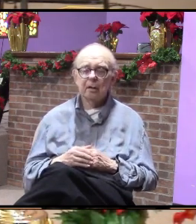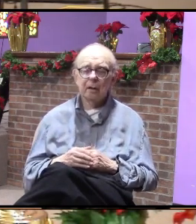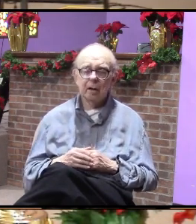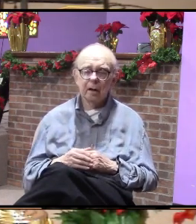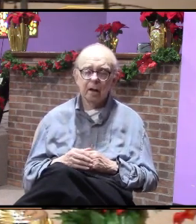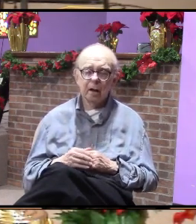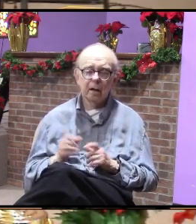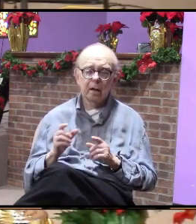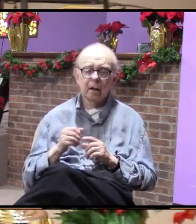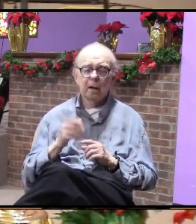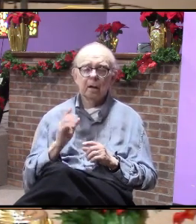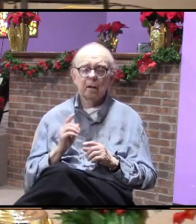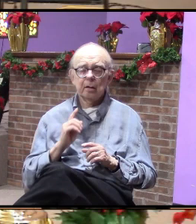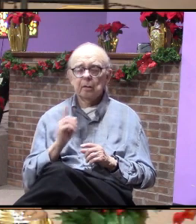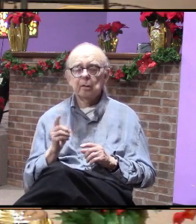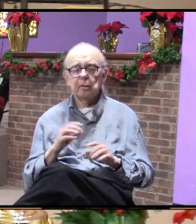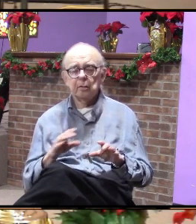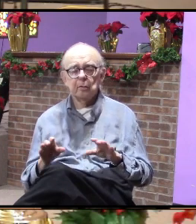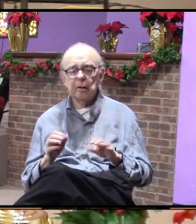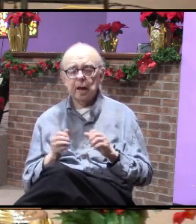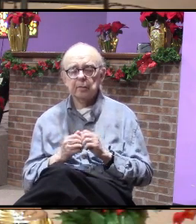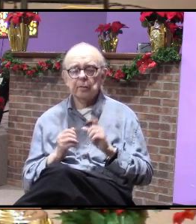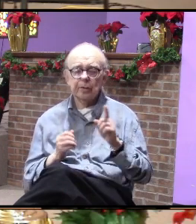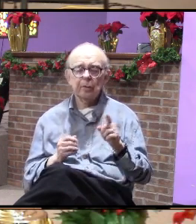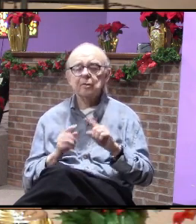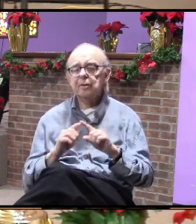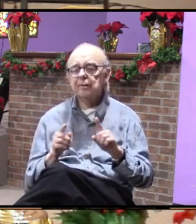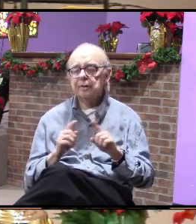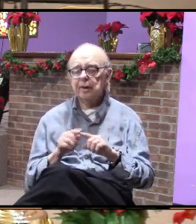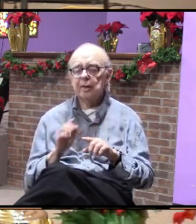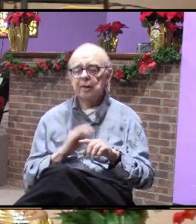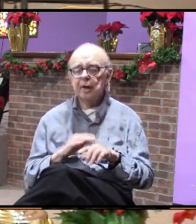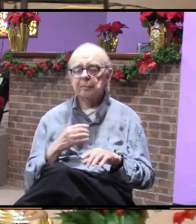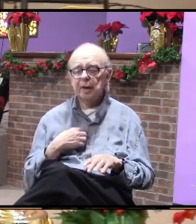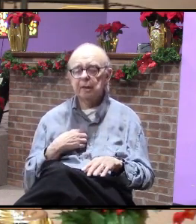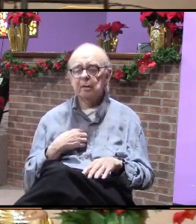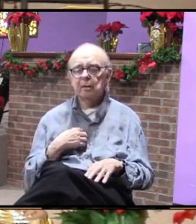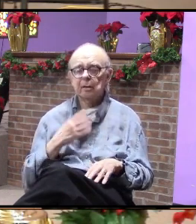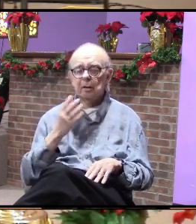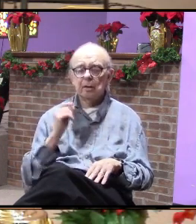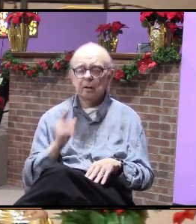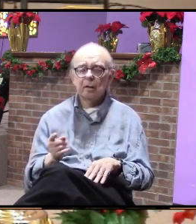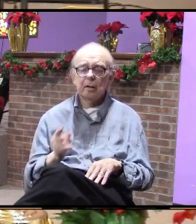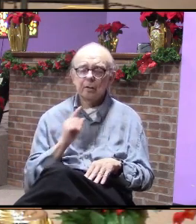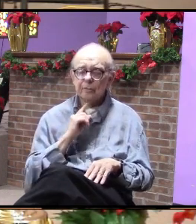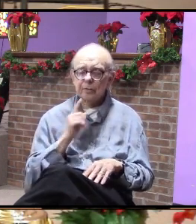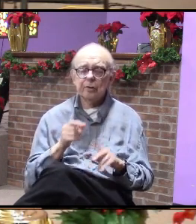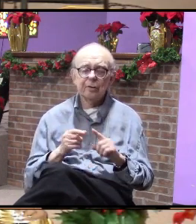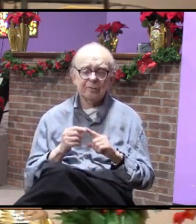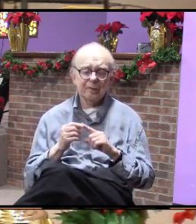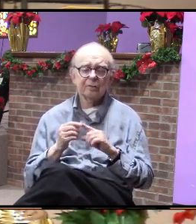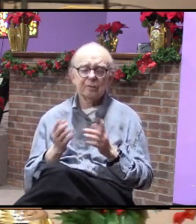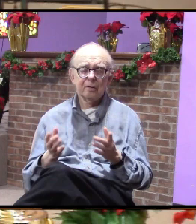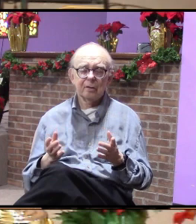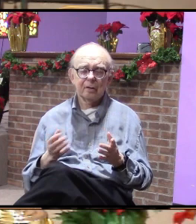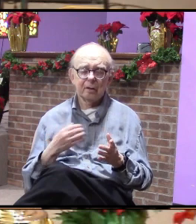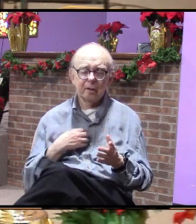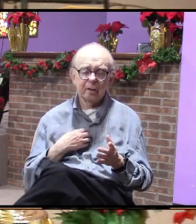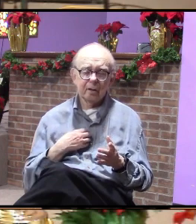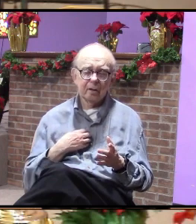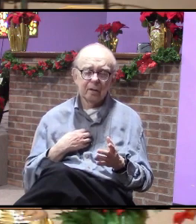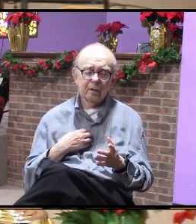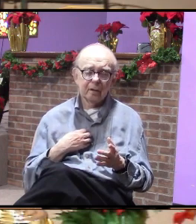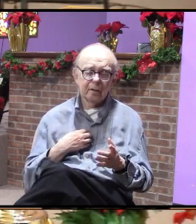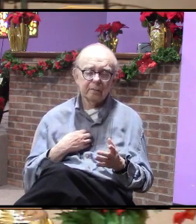The Word of God is going to react with you differently because you are very unique. You have different